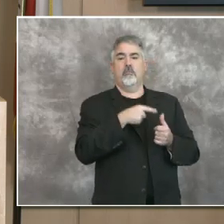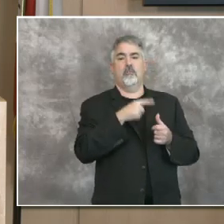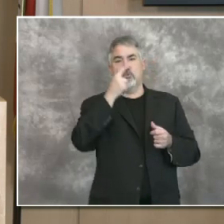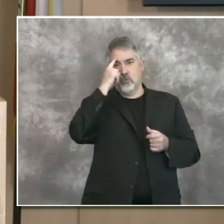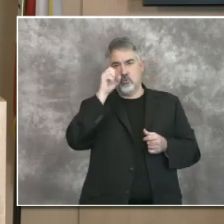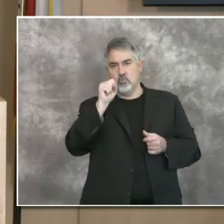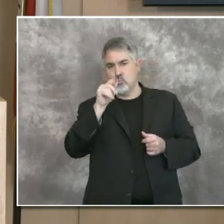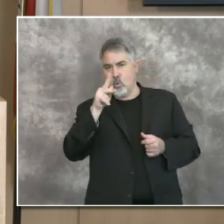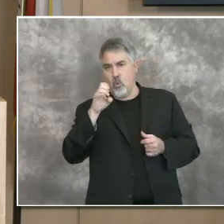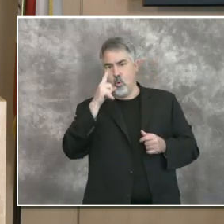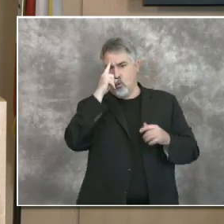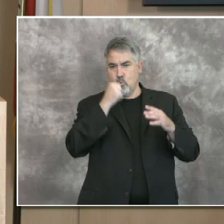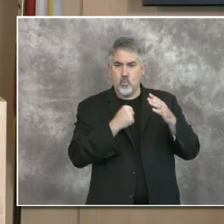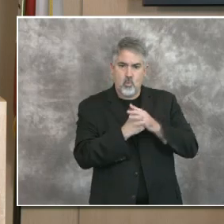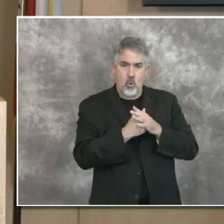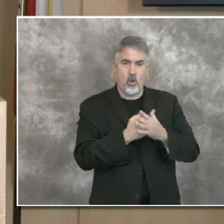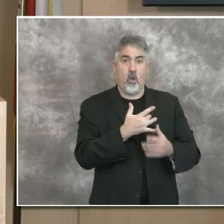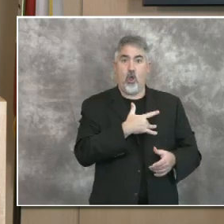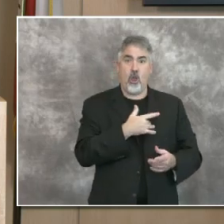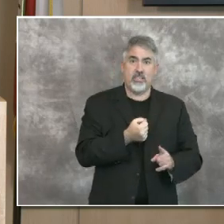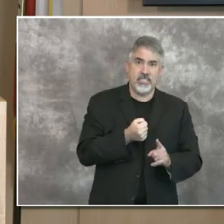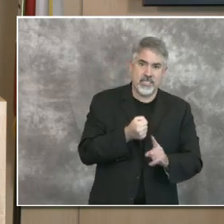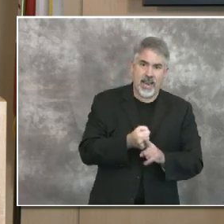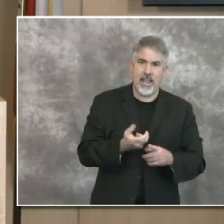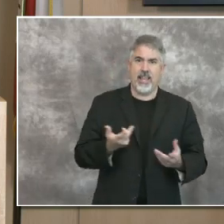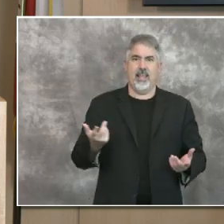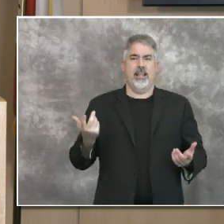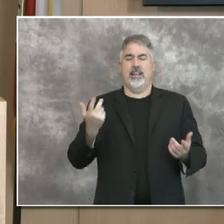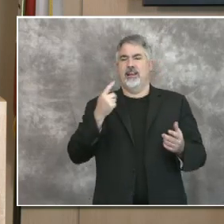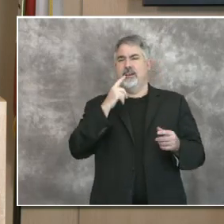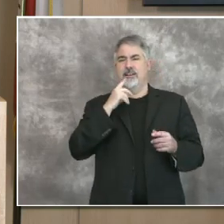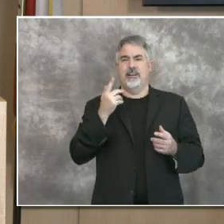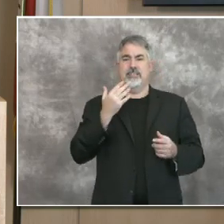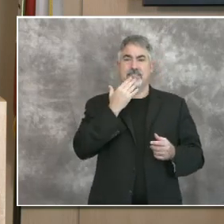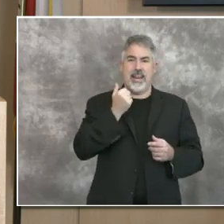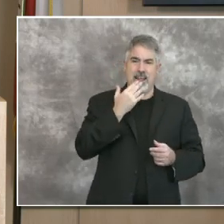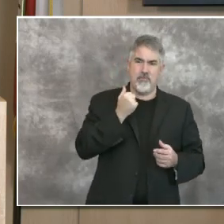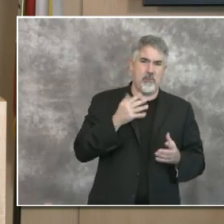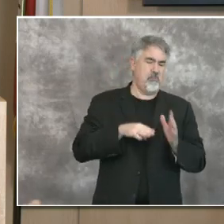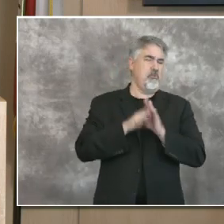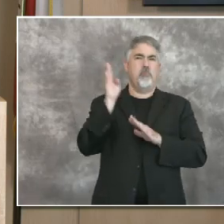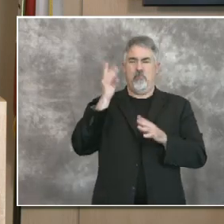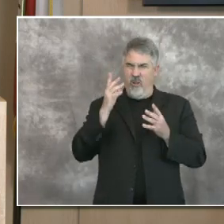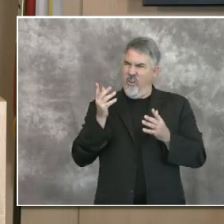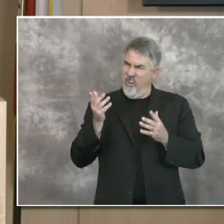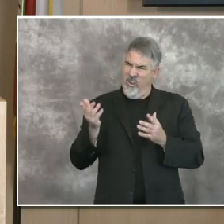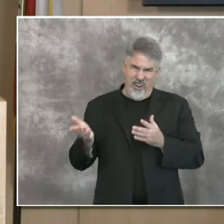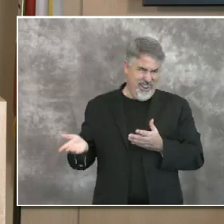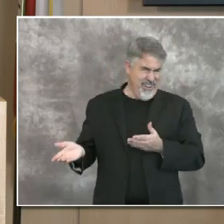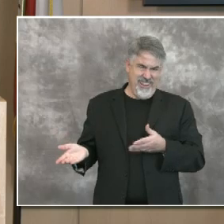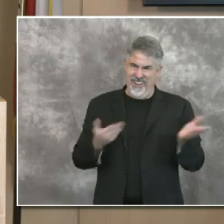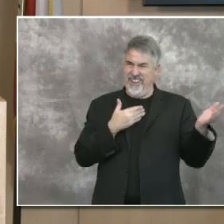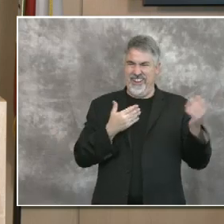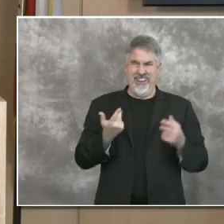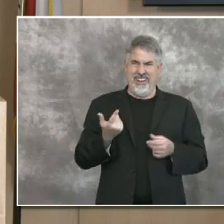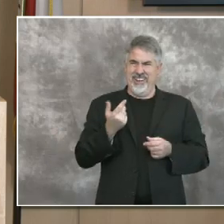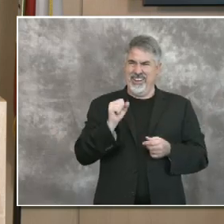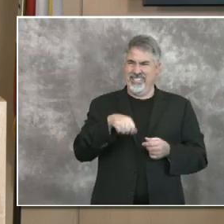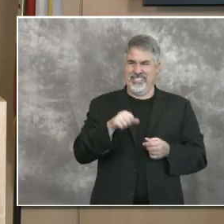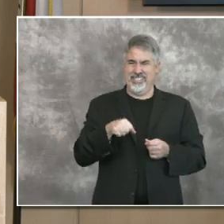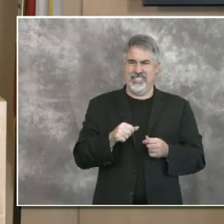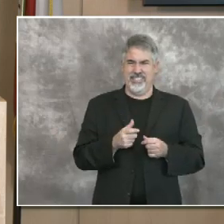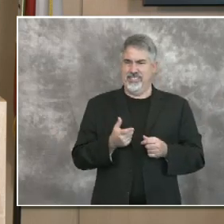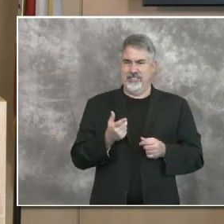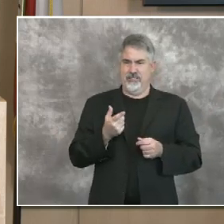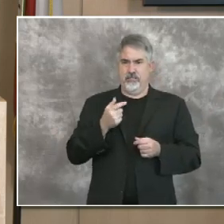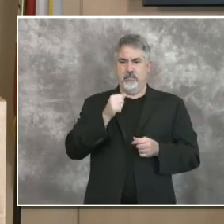with heart attack, with diabetes out of control, is not as high as it